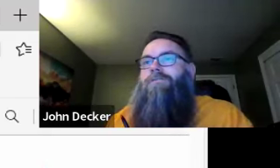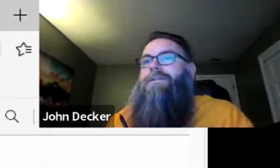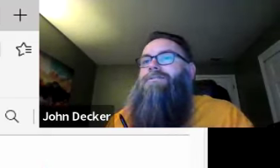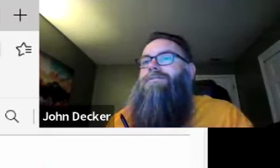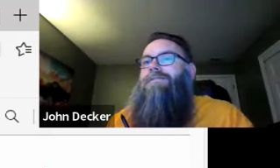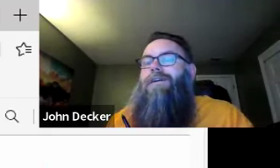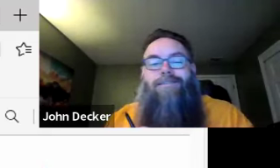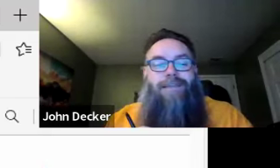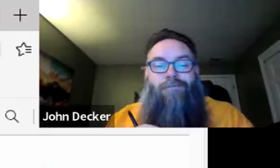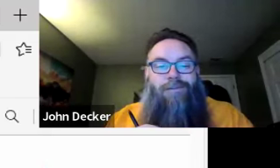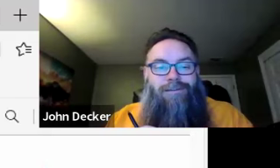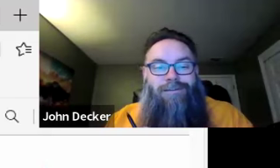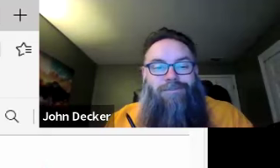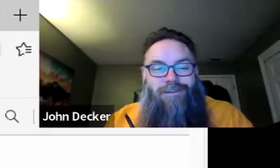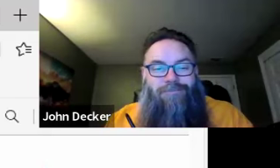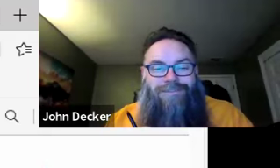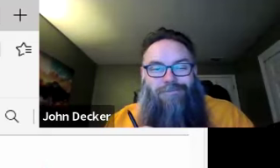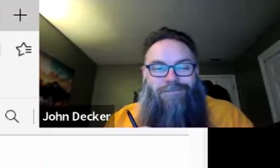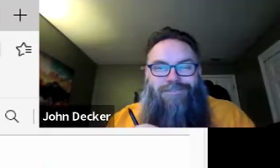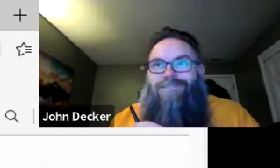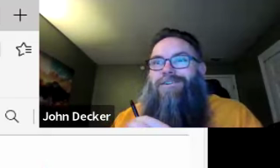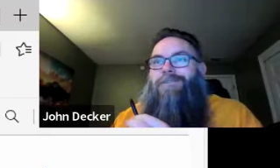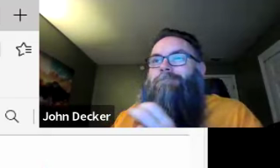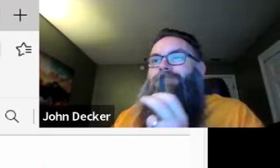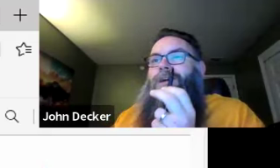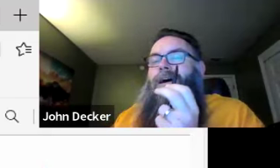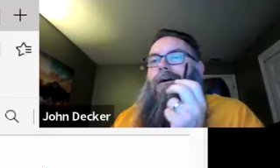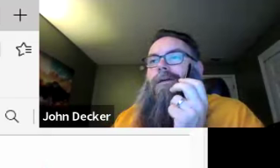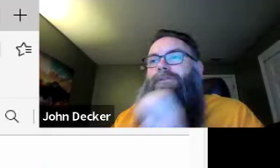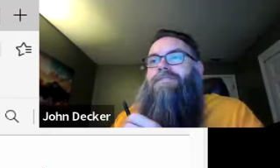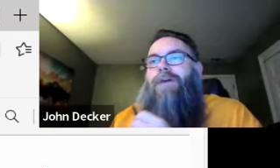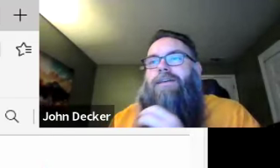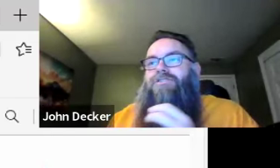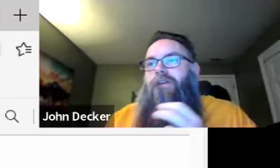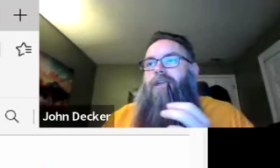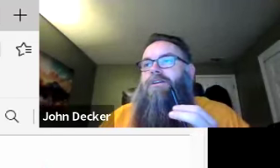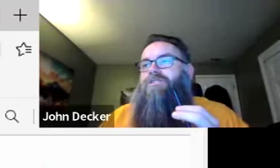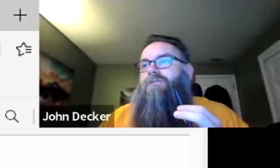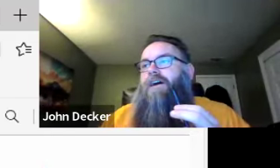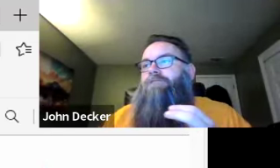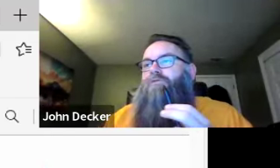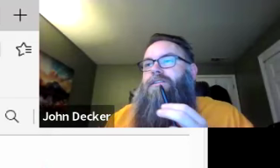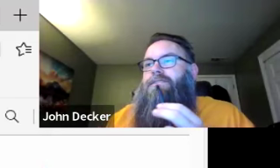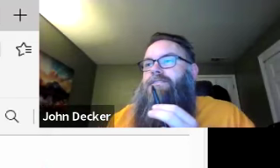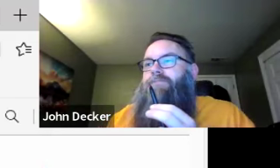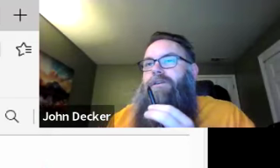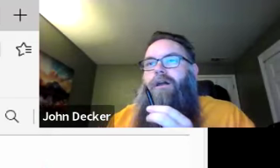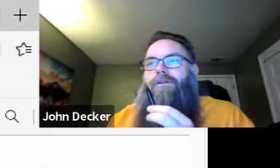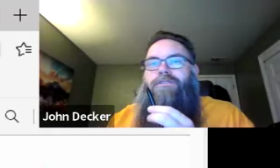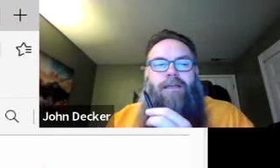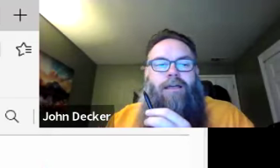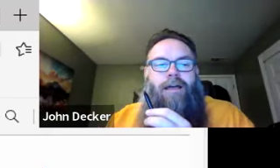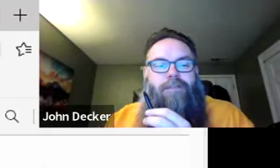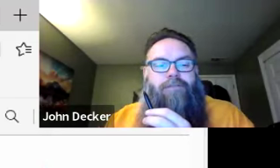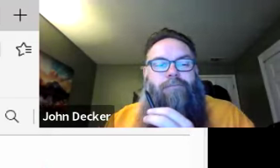a community-based, a safe community-based approach. So implicit bias training, reduction of $5.6